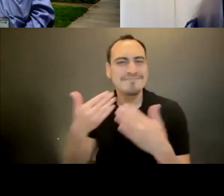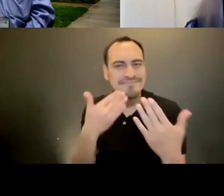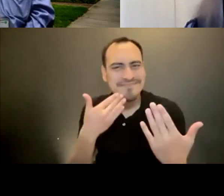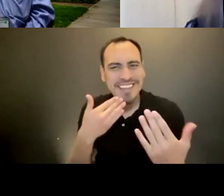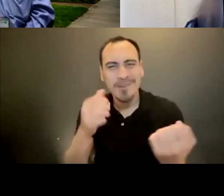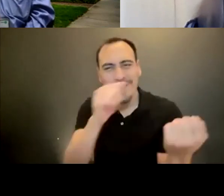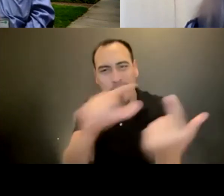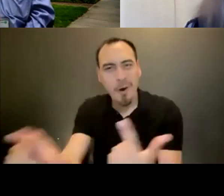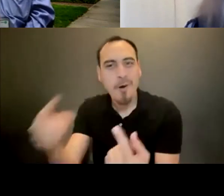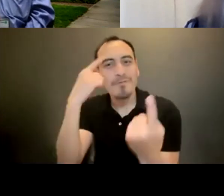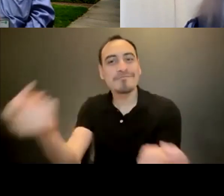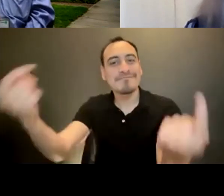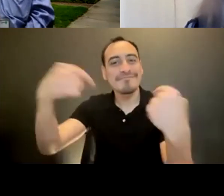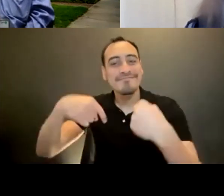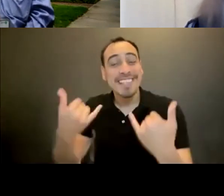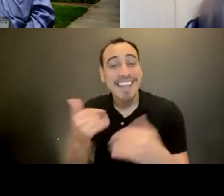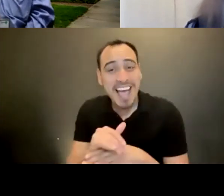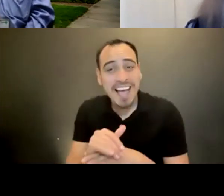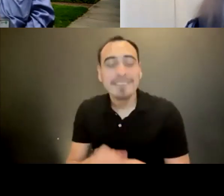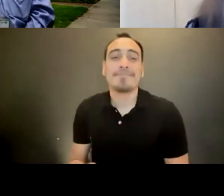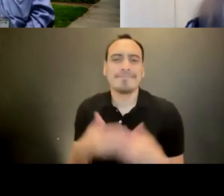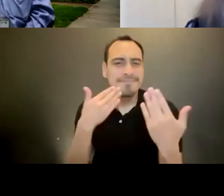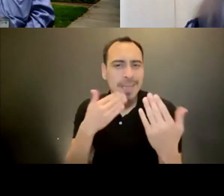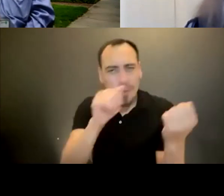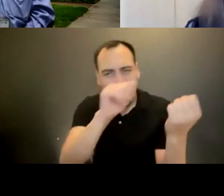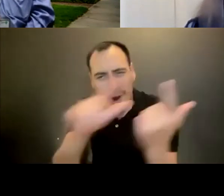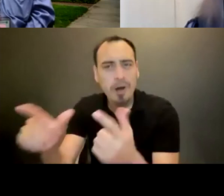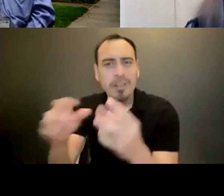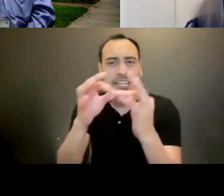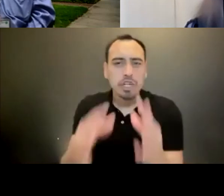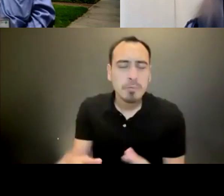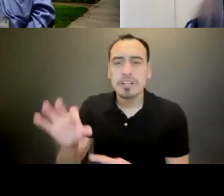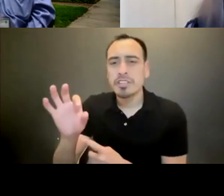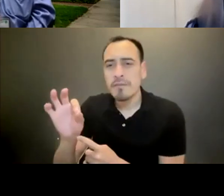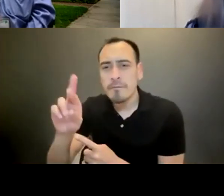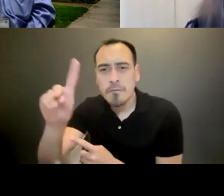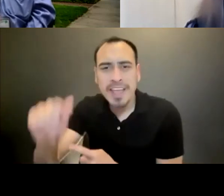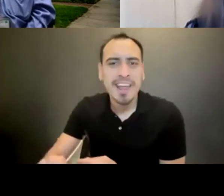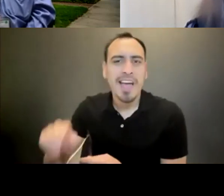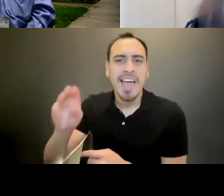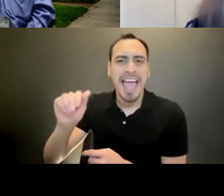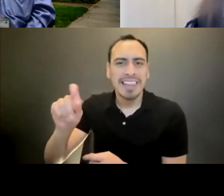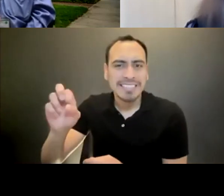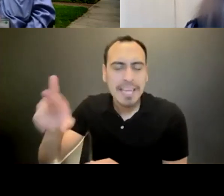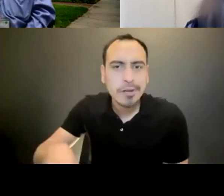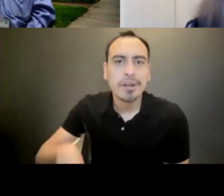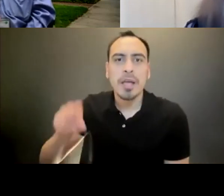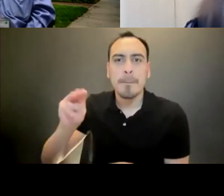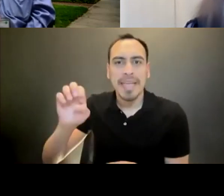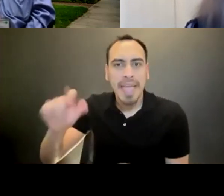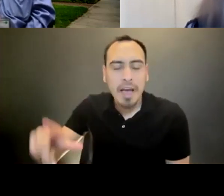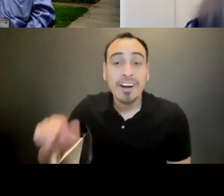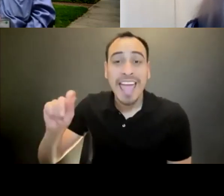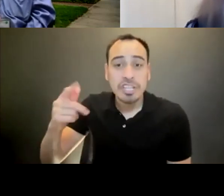this evening. I would like to thank all of our interpreters, Frida, Alexander, Miguel, Laura, Tyler, Angela, Ahmed, Cindy,